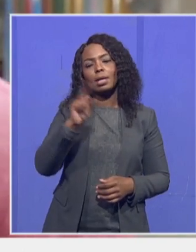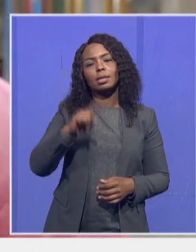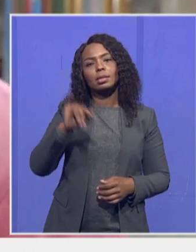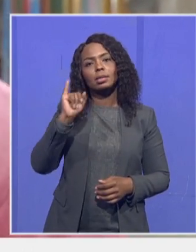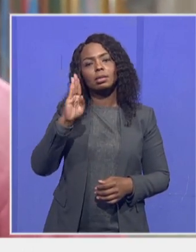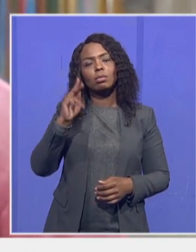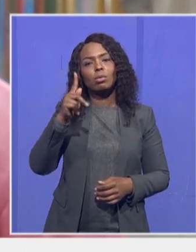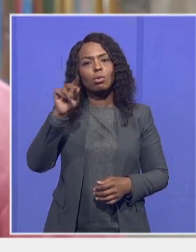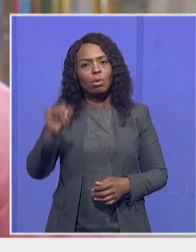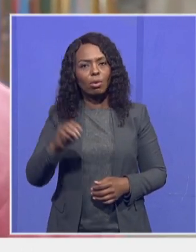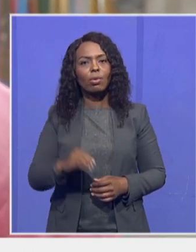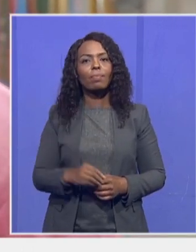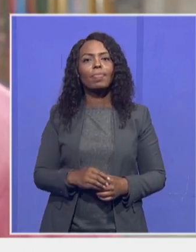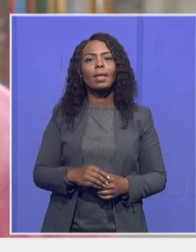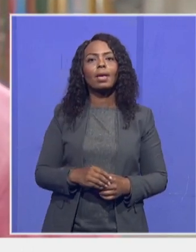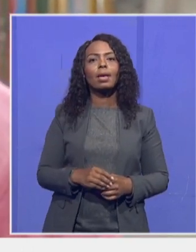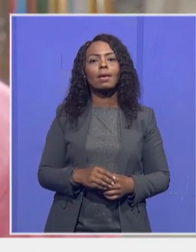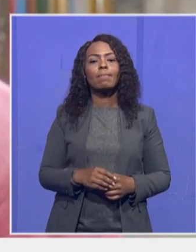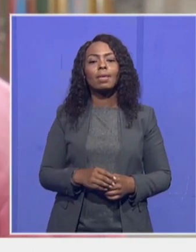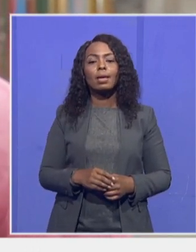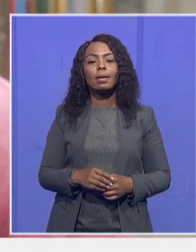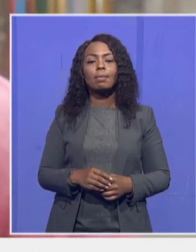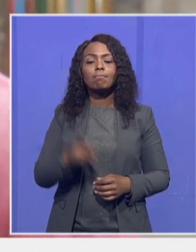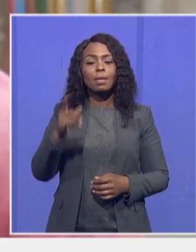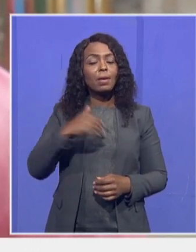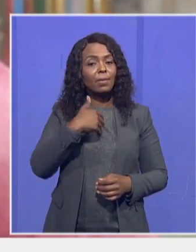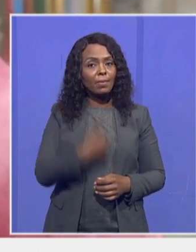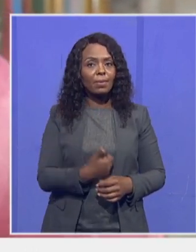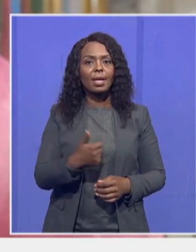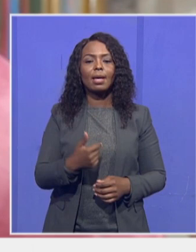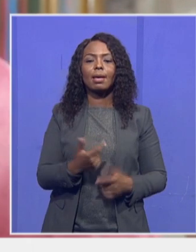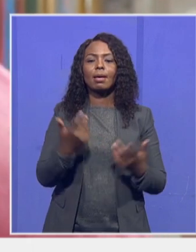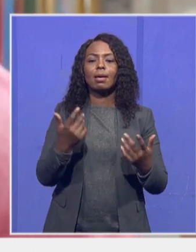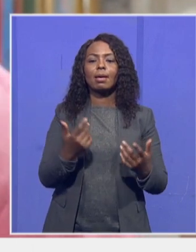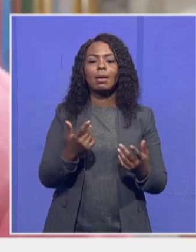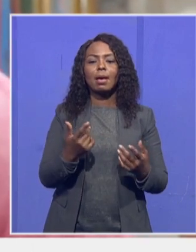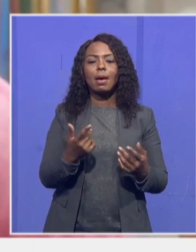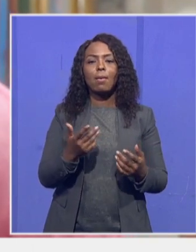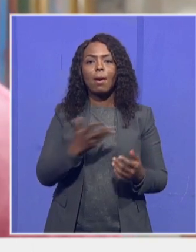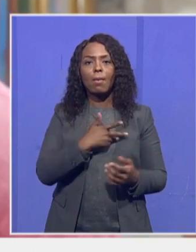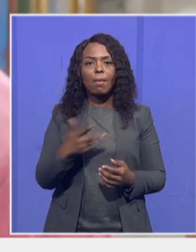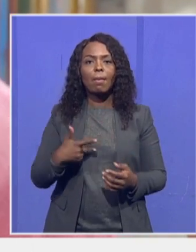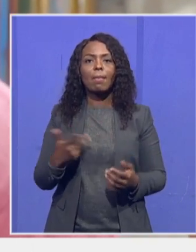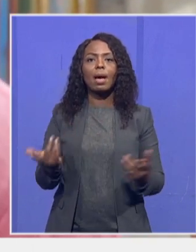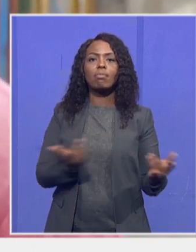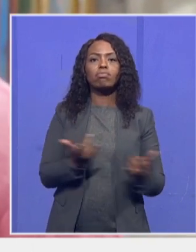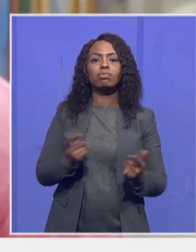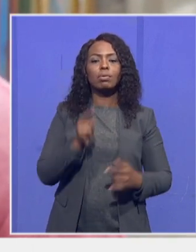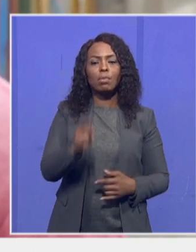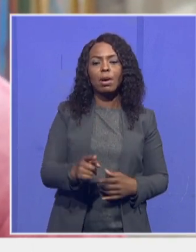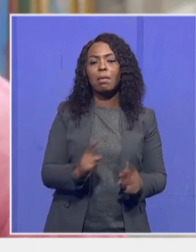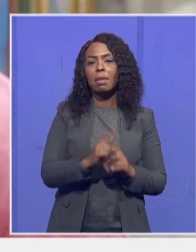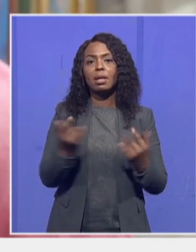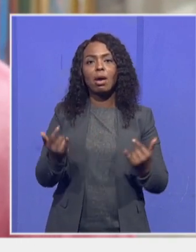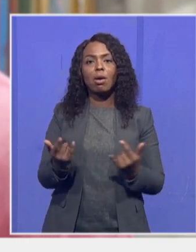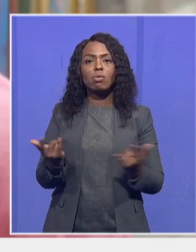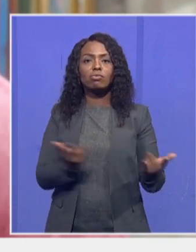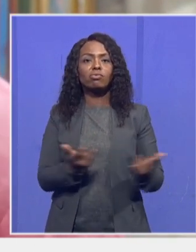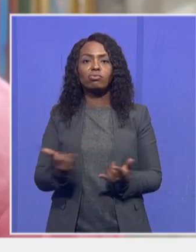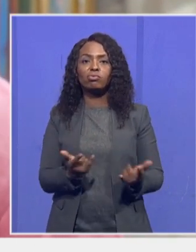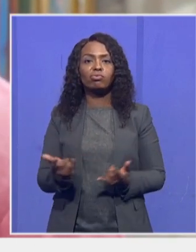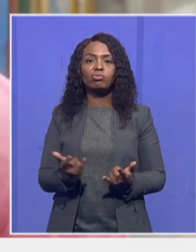into ebuhlungu ukuthi amathekisi aphazamisekile omama bethi badayisa khona la emarenki abakwazi